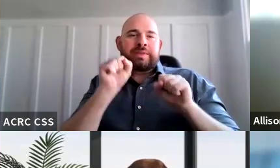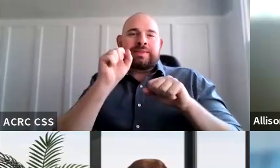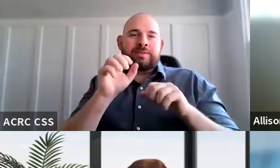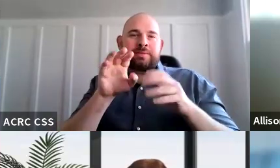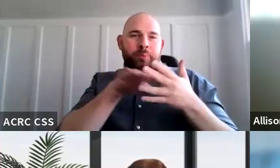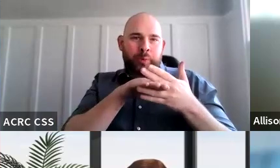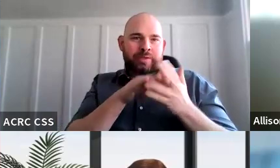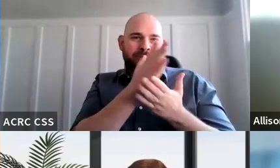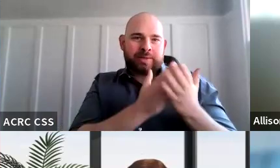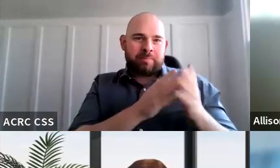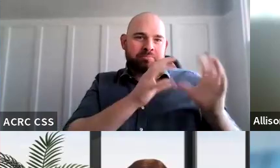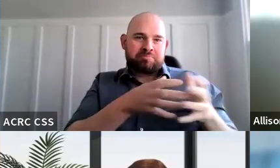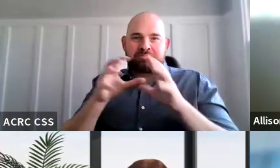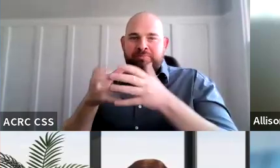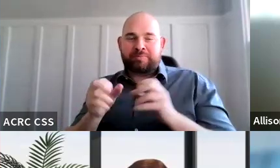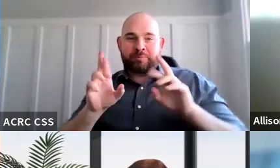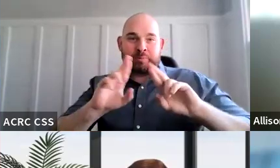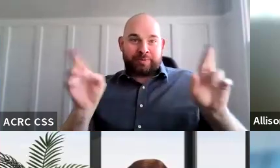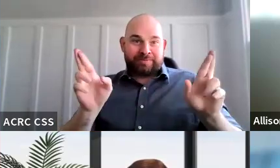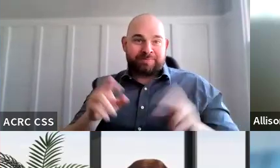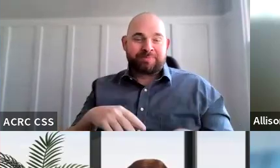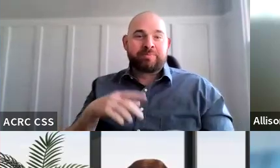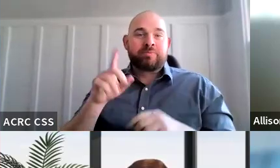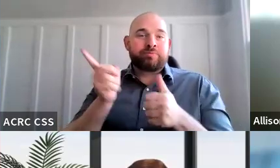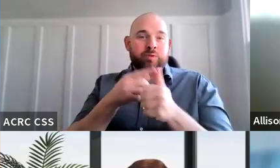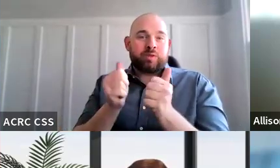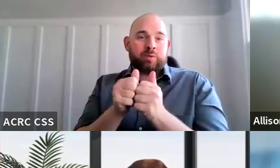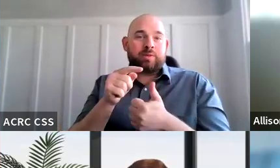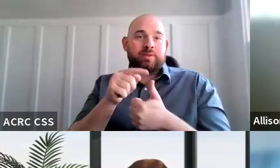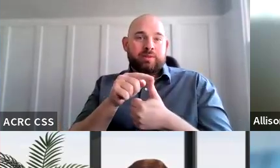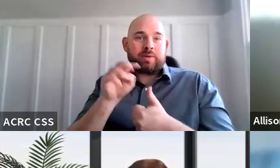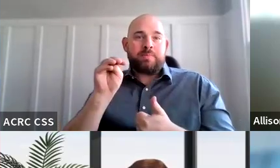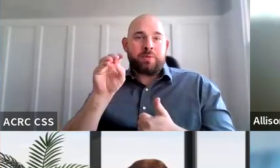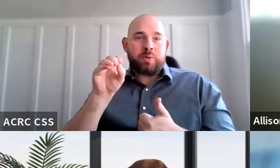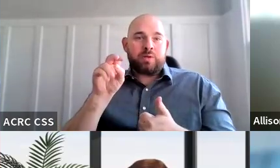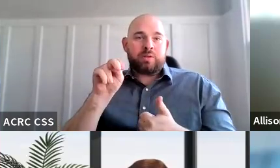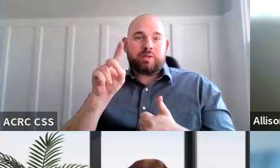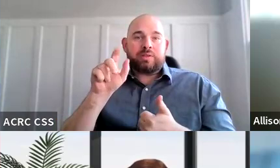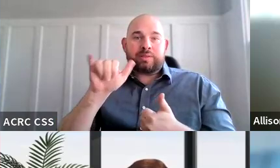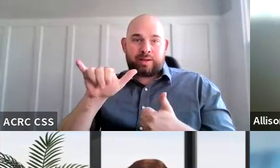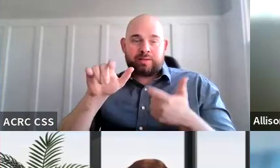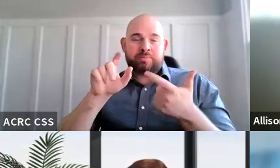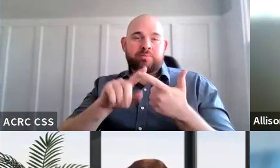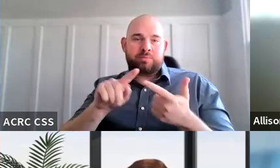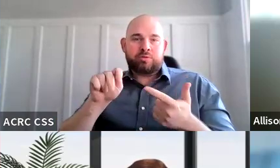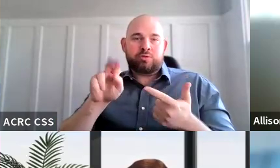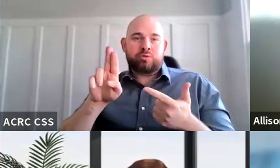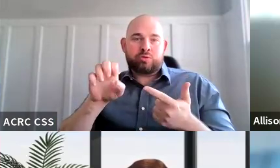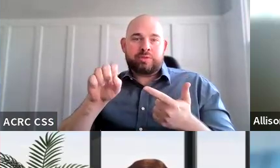to focus on the remaining 4, just so we can take some time to focus on these and their differences. We're going to start with